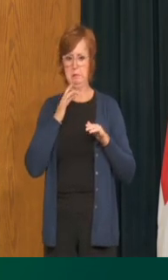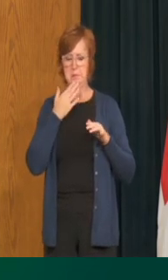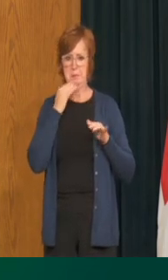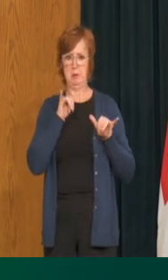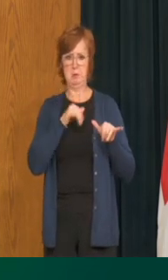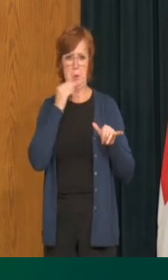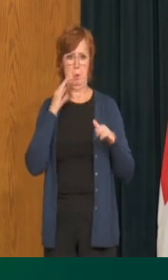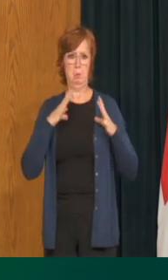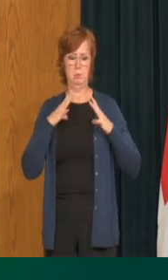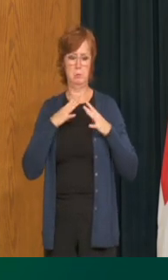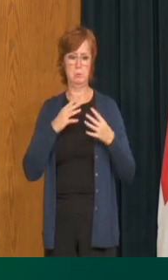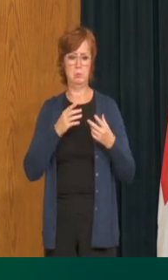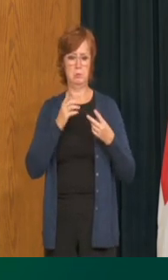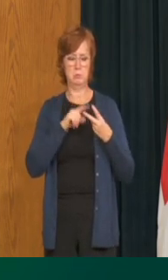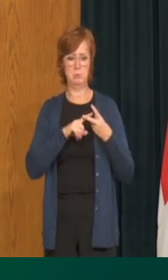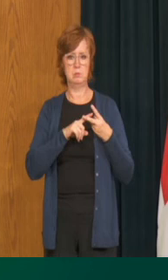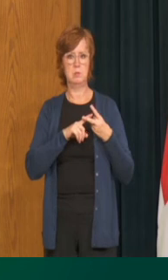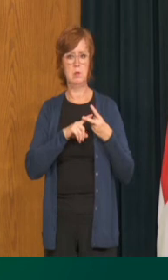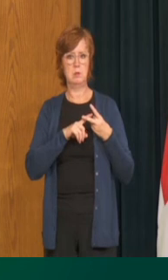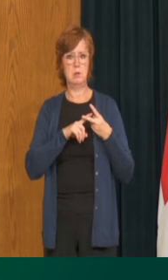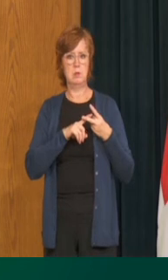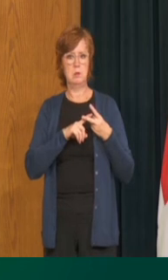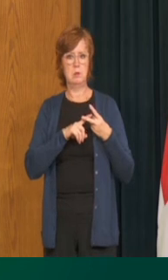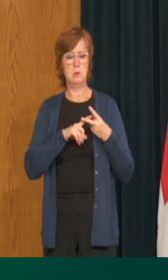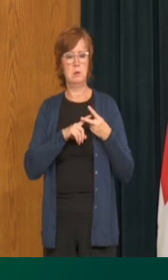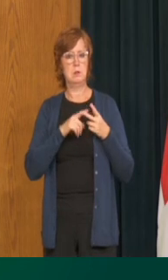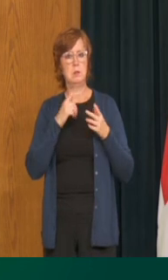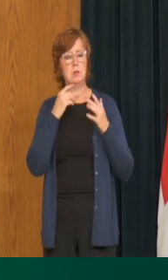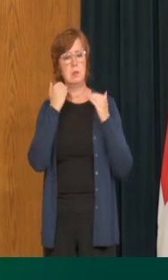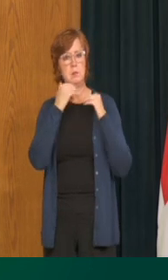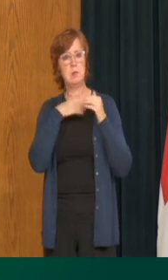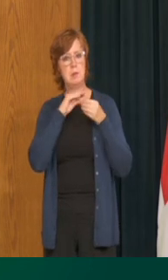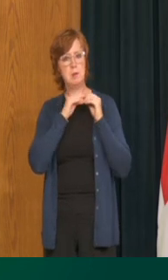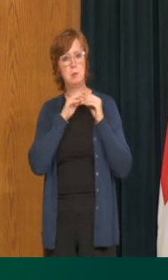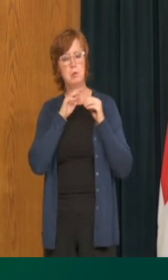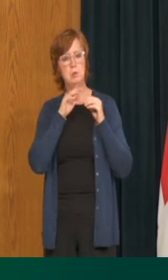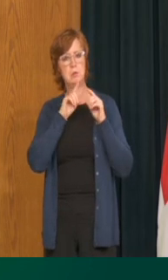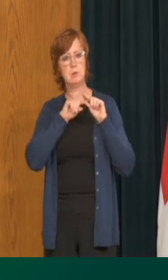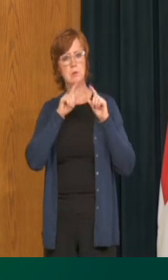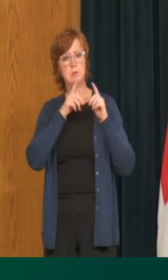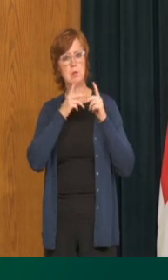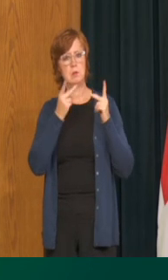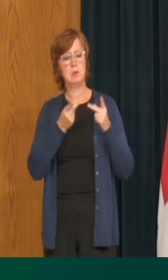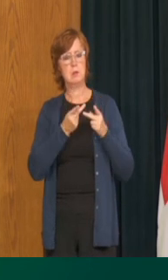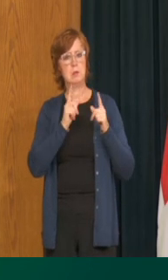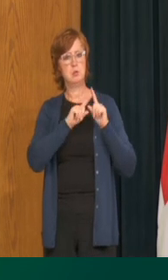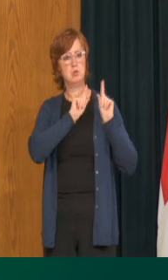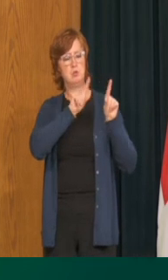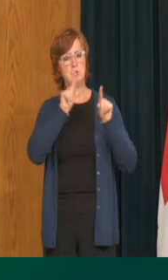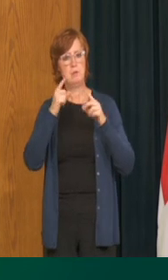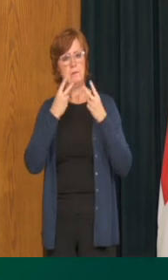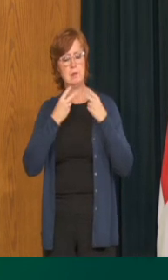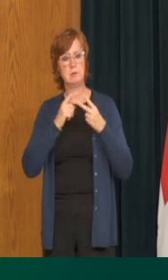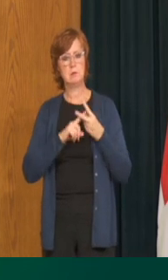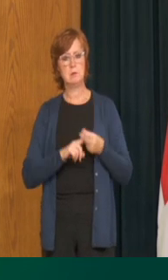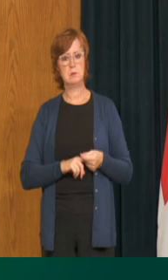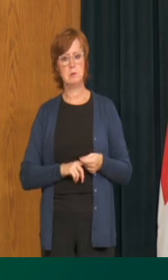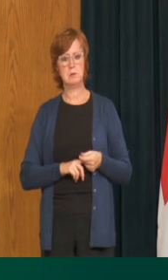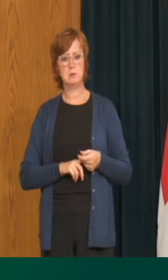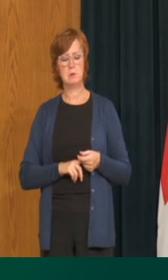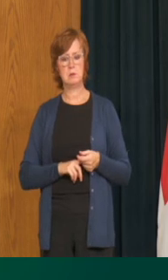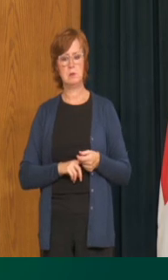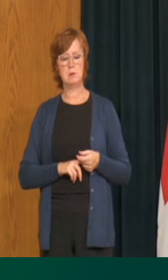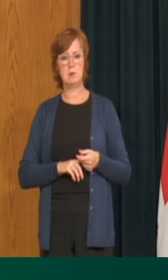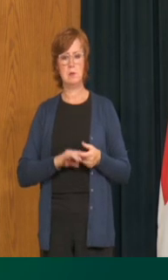quick contact tracing, because places of worship have lists of people who have gone, and all of that has helped us to prevent